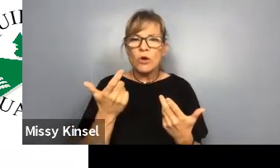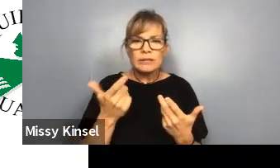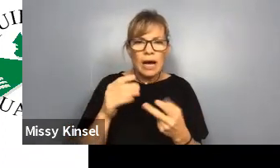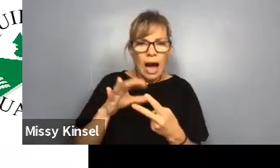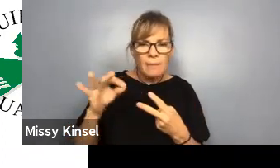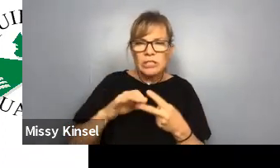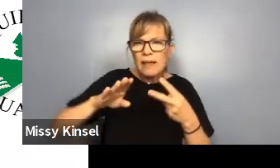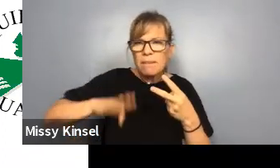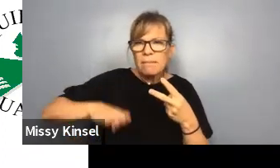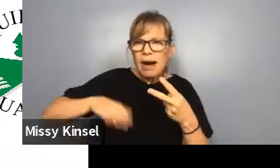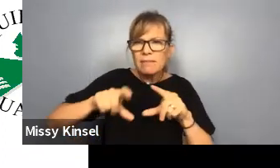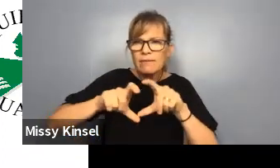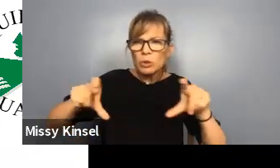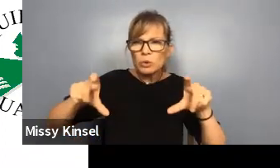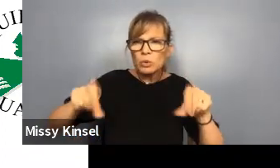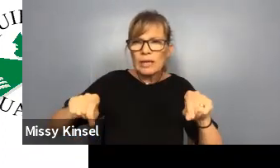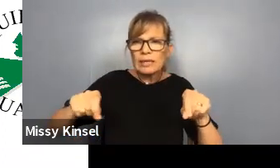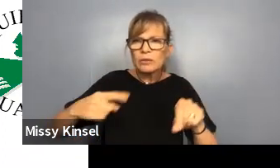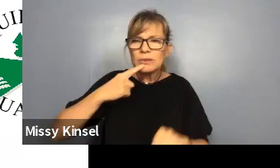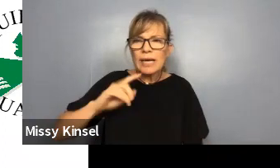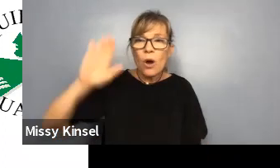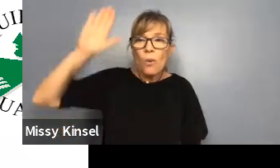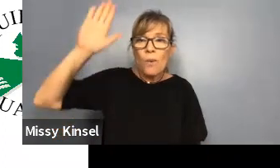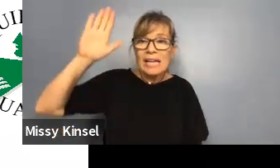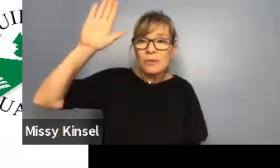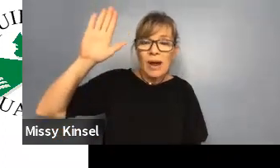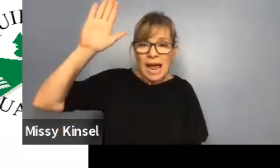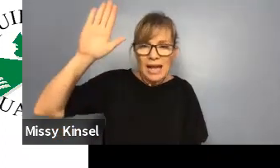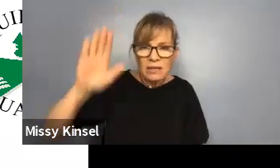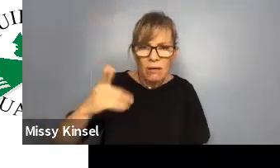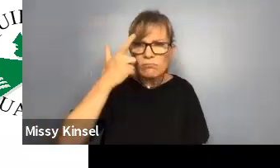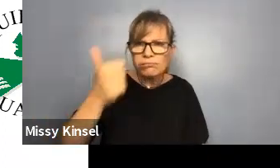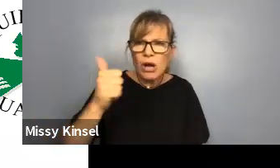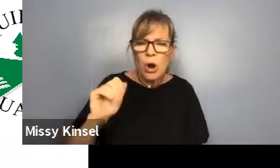option at the bottom of your screen to raise your hand. So feel free